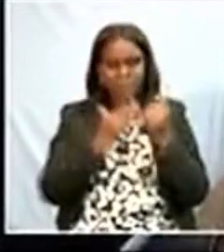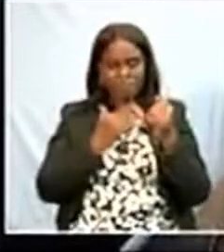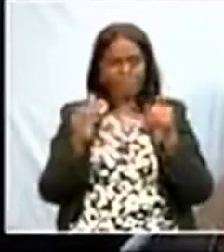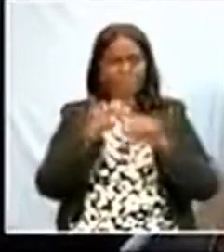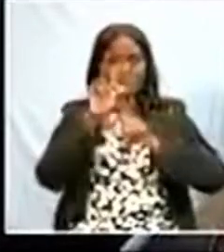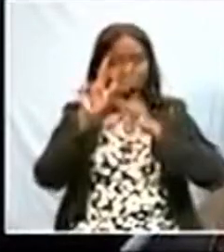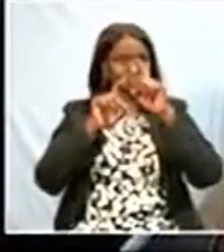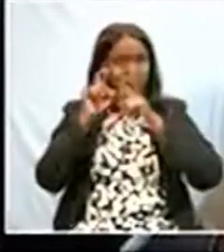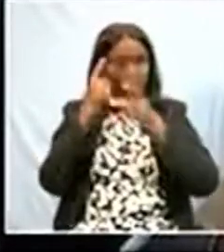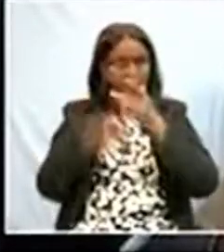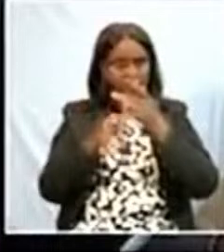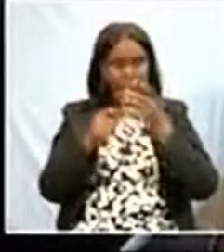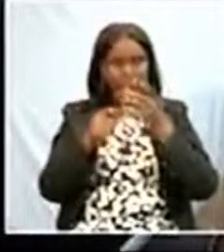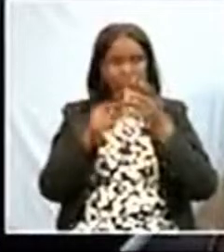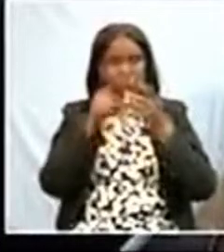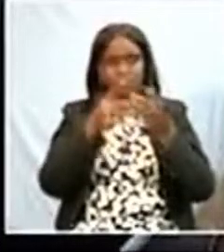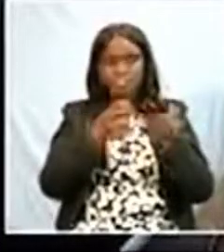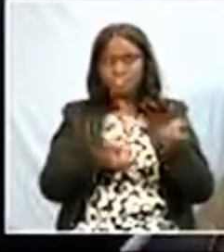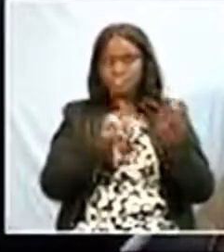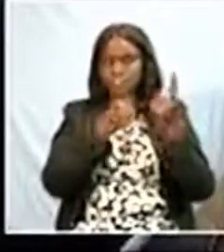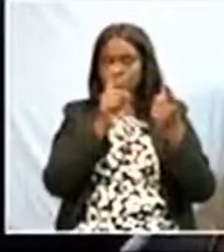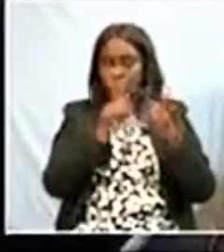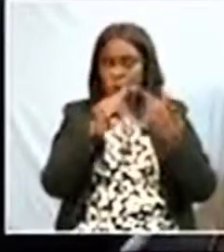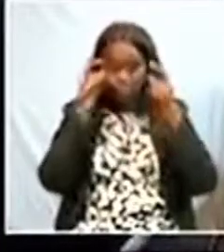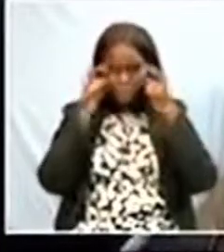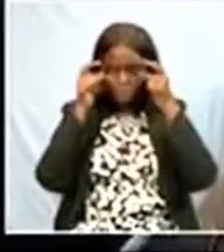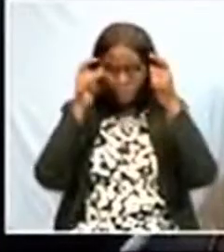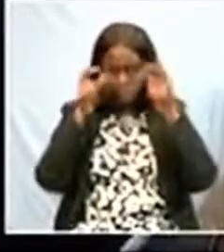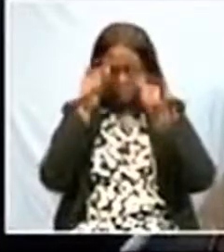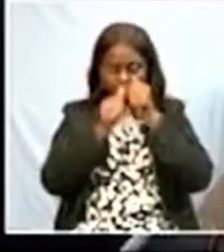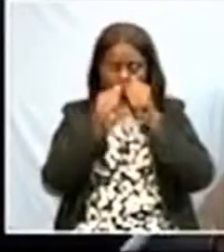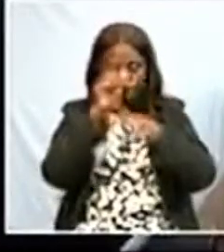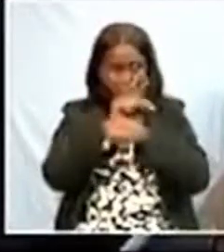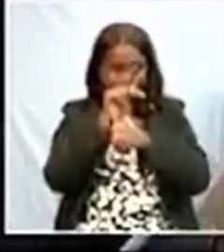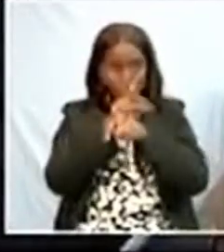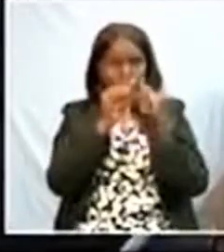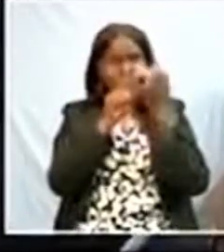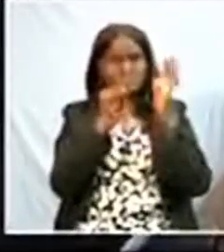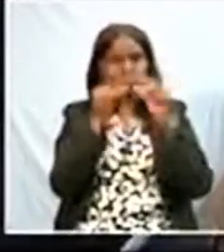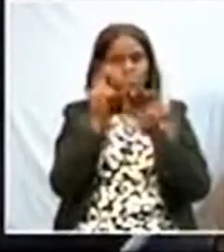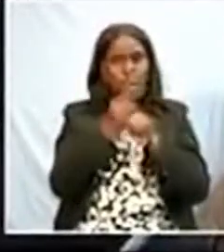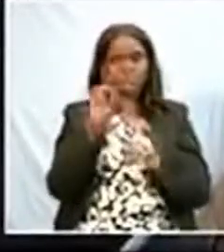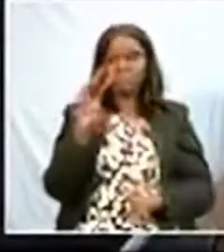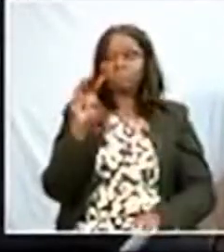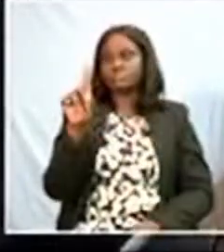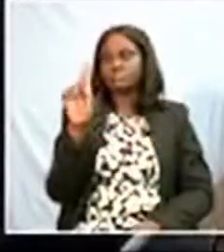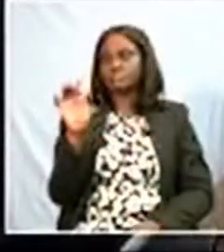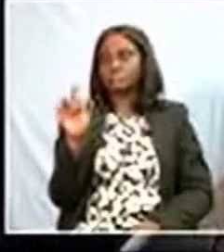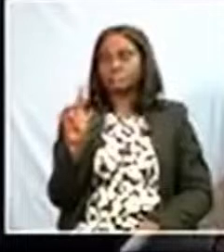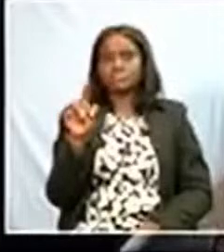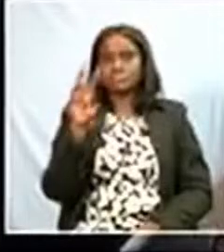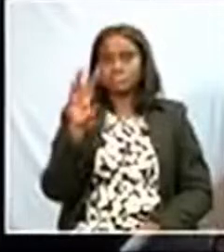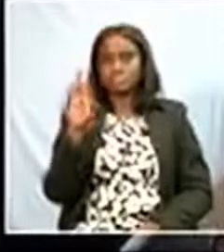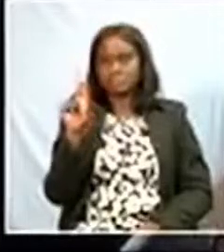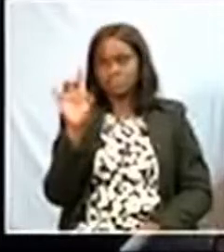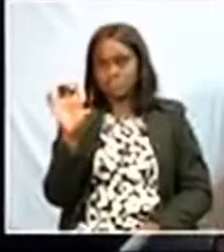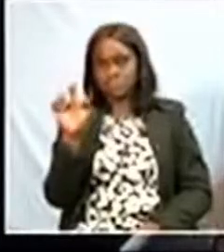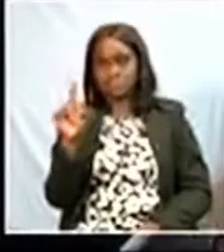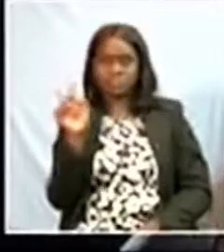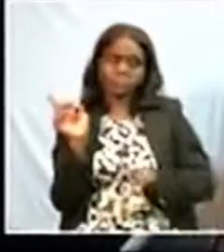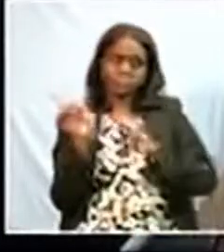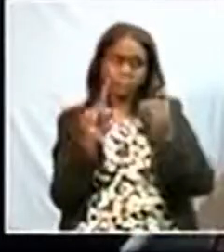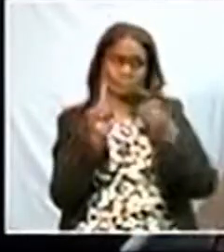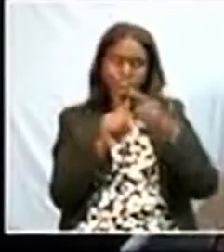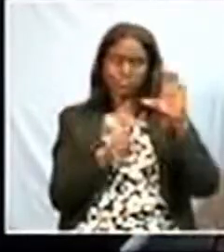are, when you went to hand over, because project identification from WDCs, it went